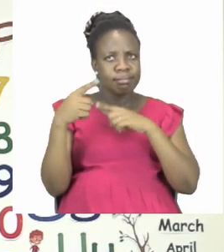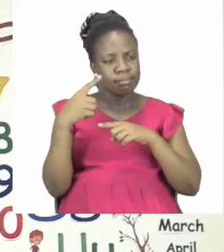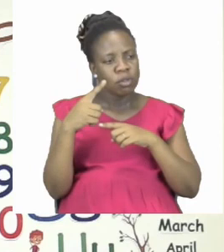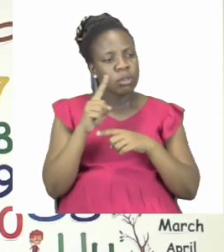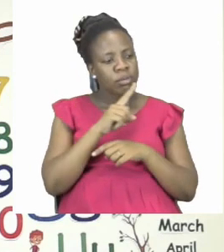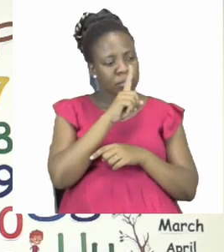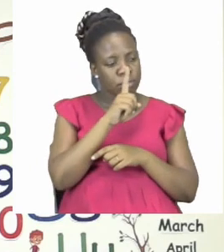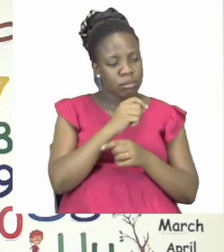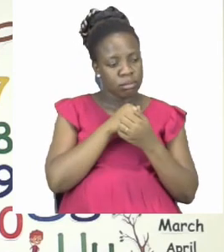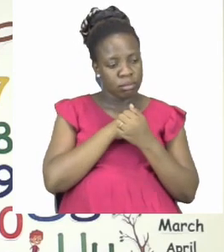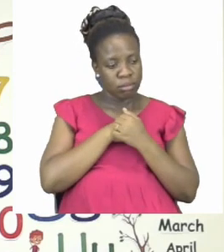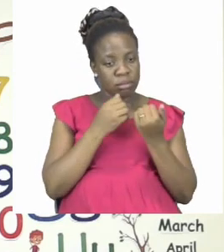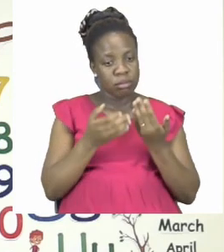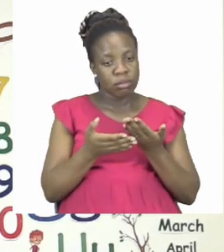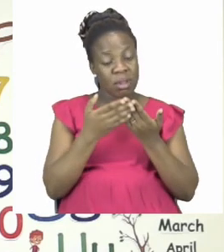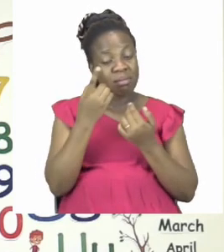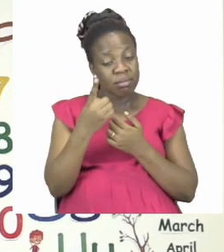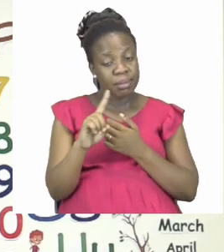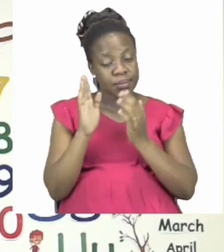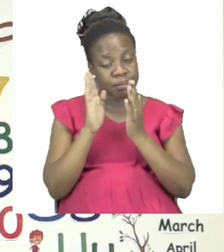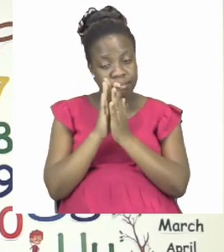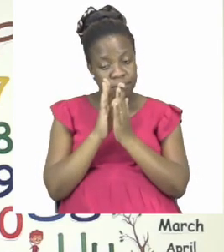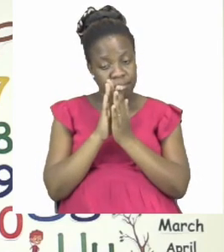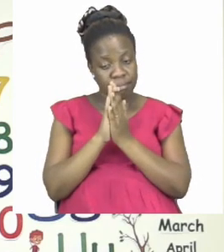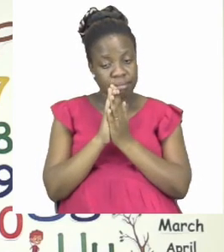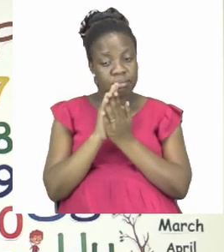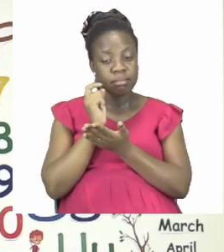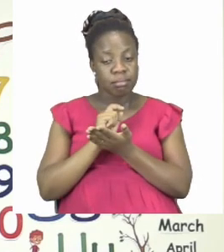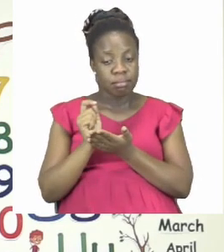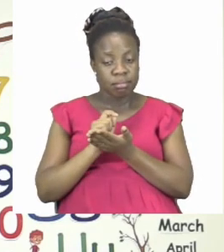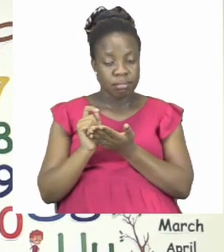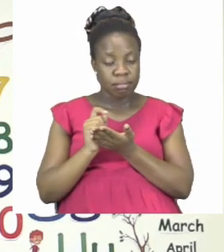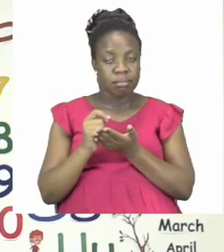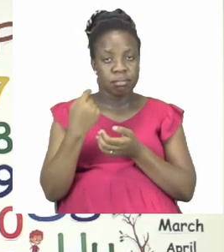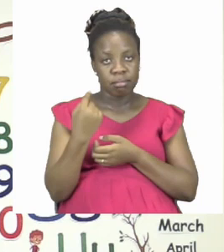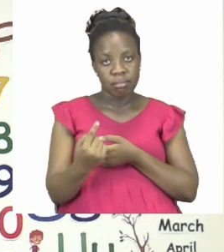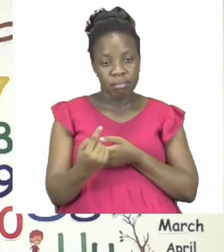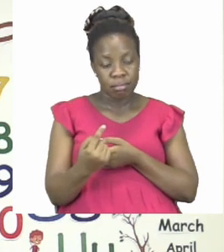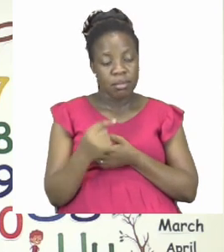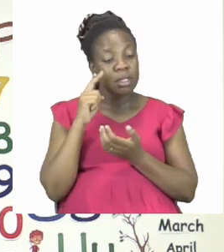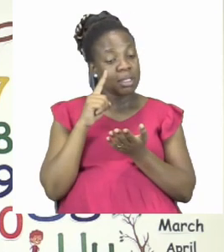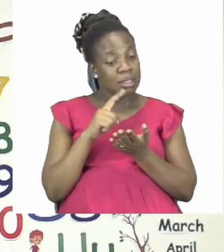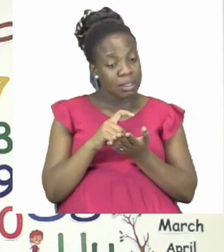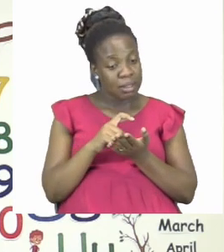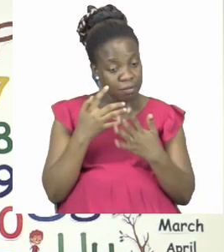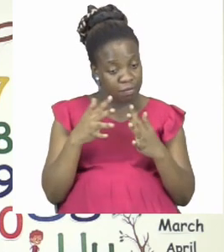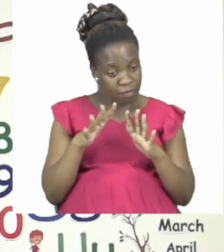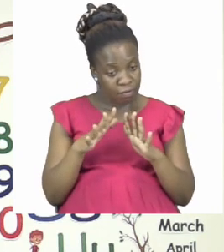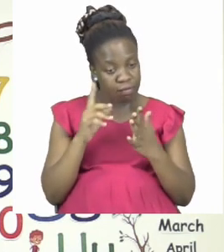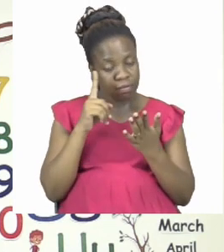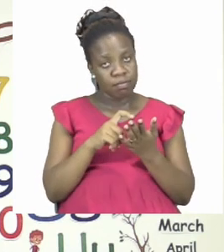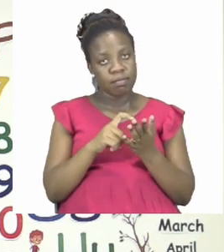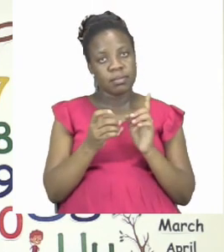you do your work by yourself. Now that we are done, we need to sanitize. And yes, sanitizing is very